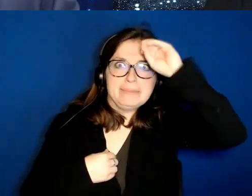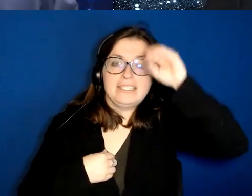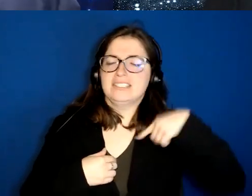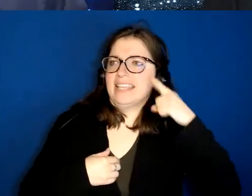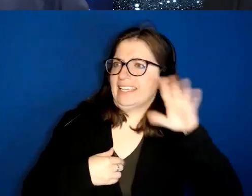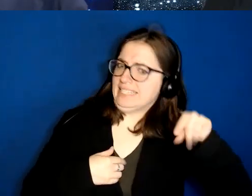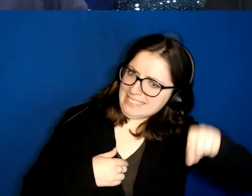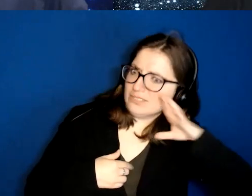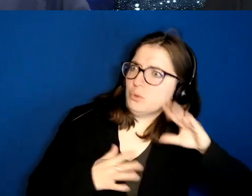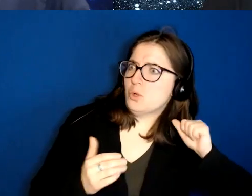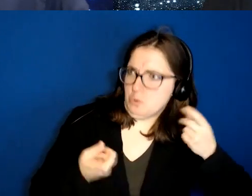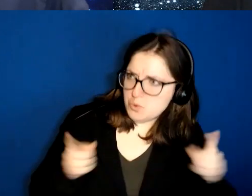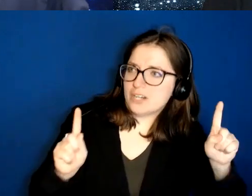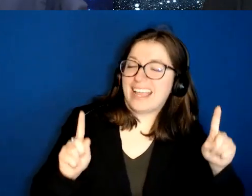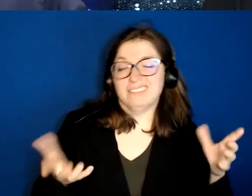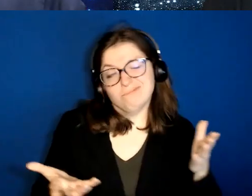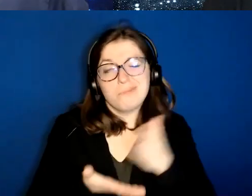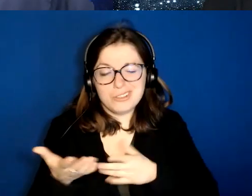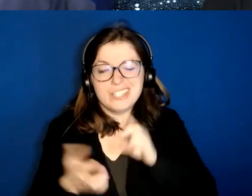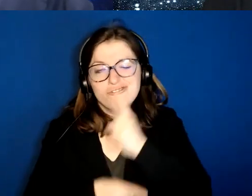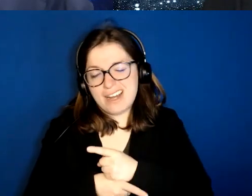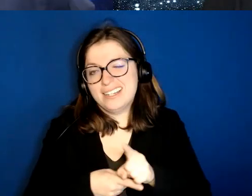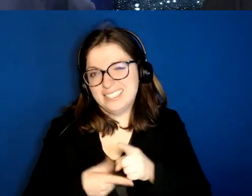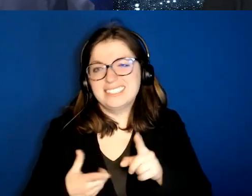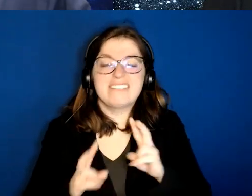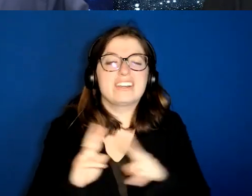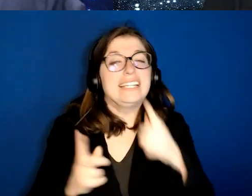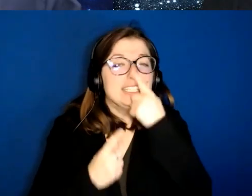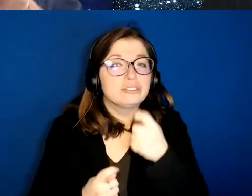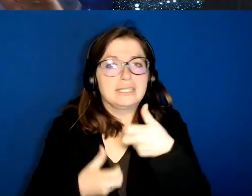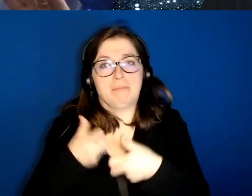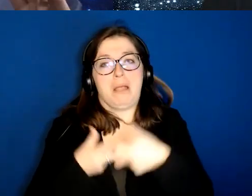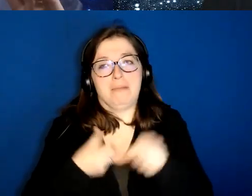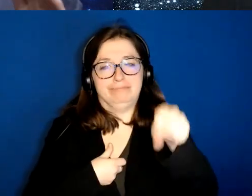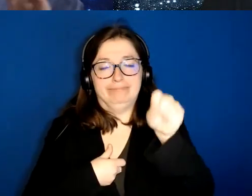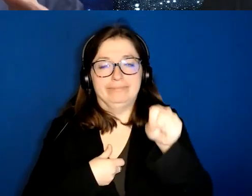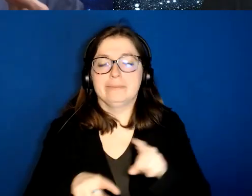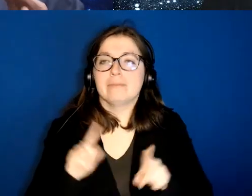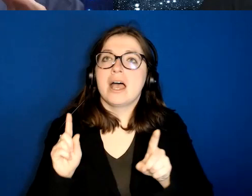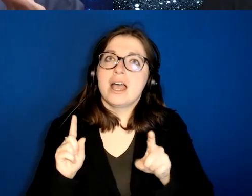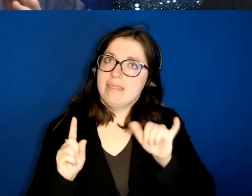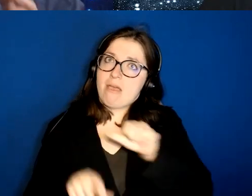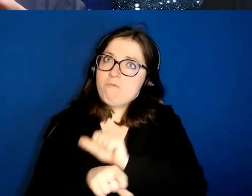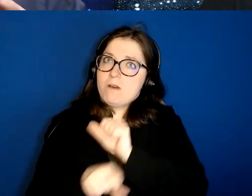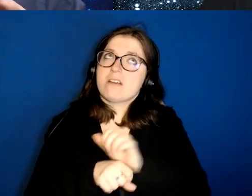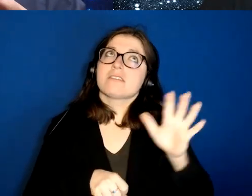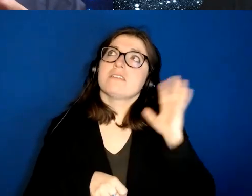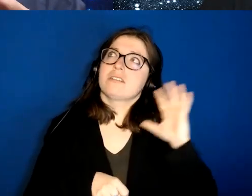right. It's definitely an interesting problem. But that work was